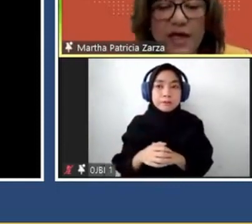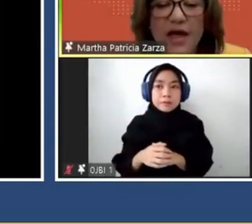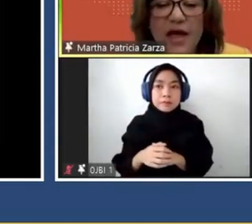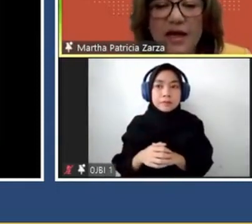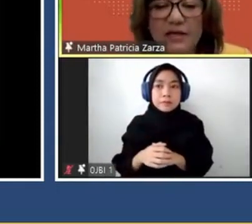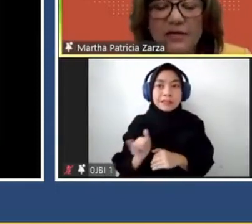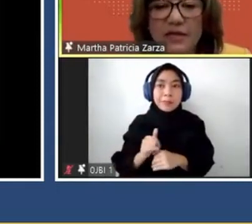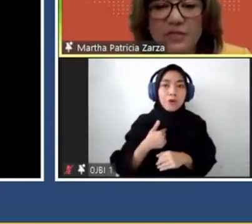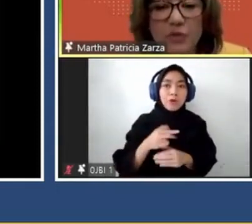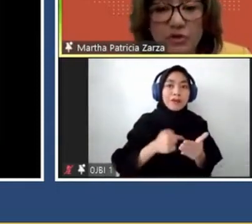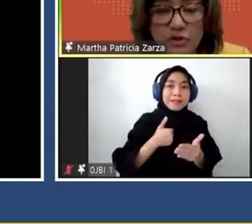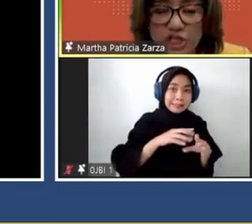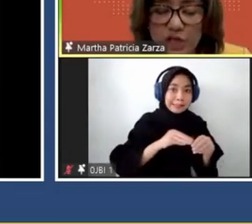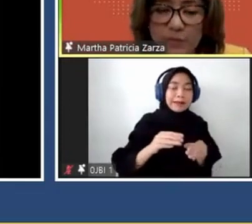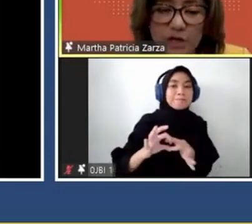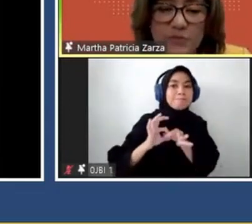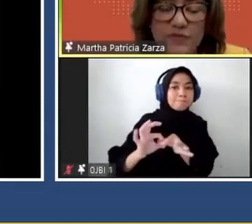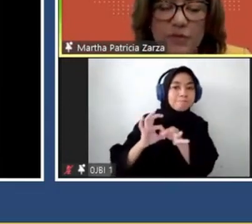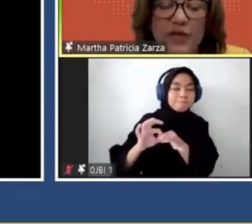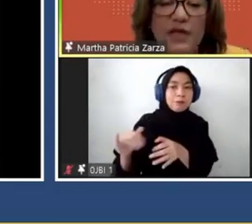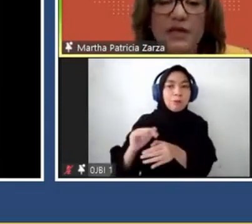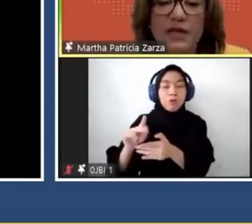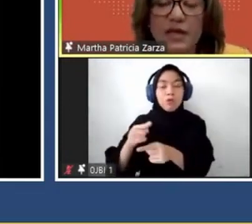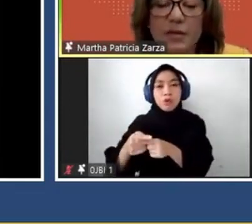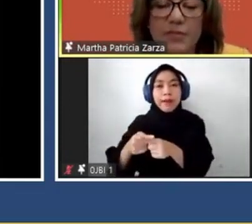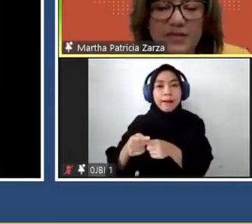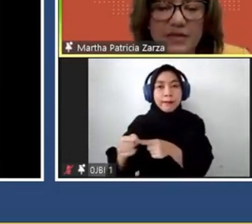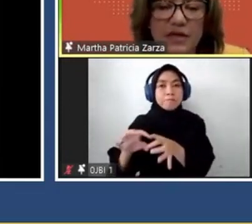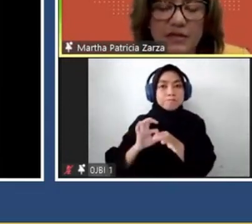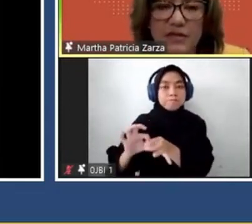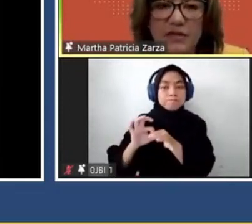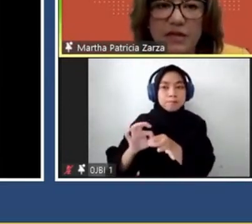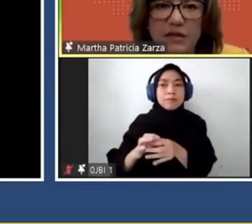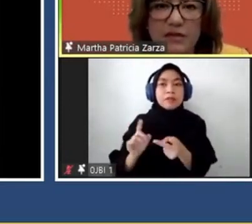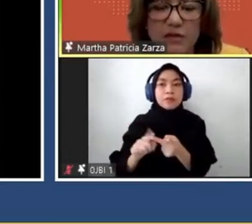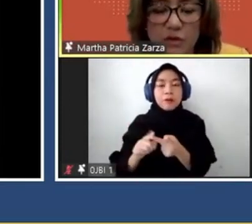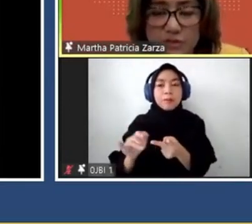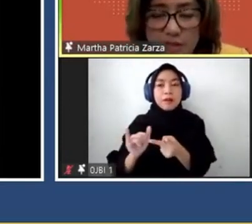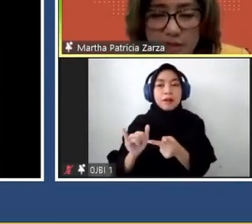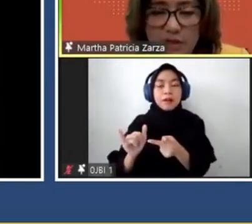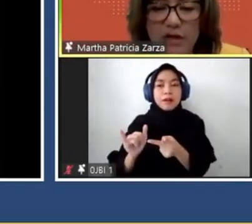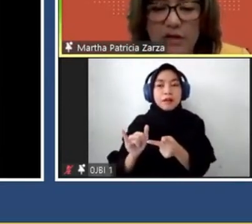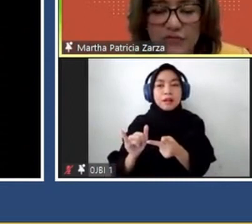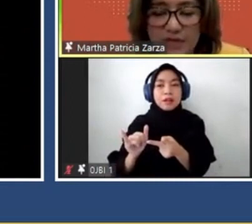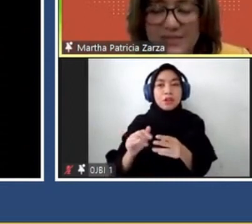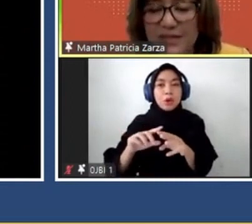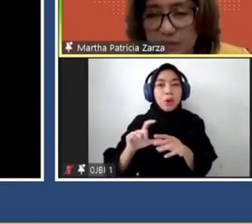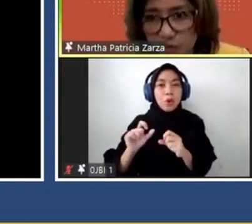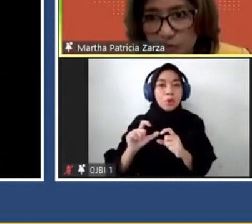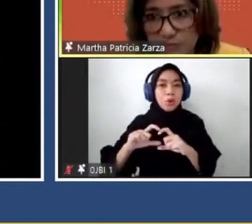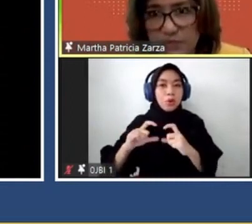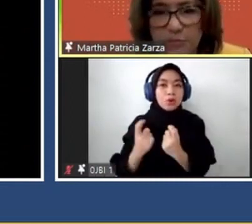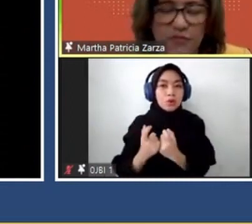work. And the sponsorship comes from the Mexican Council of Science